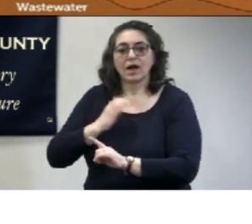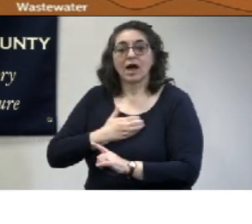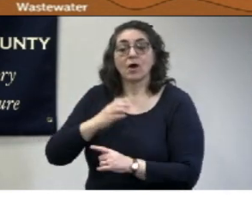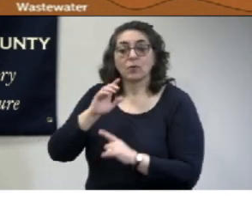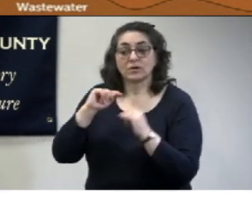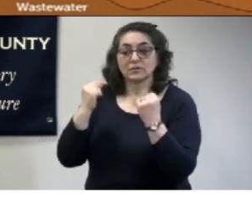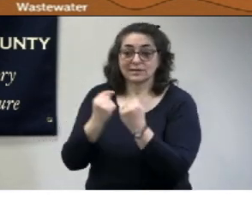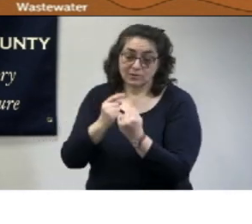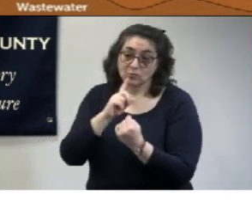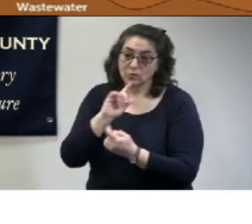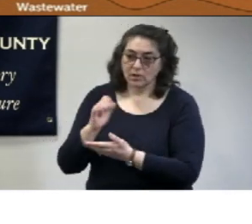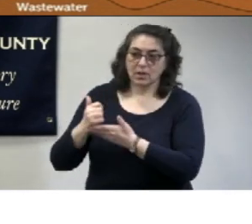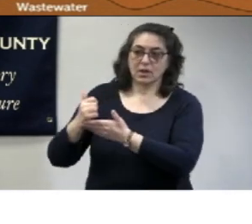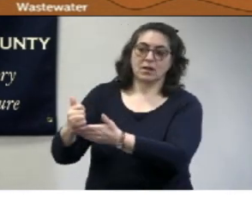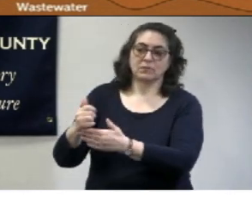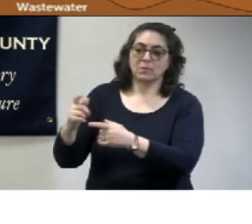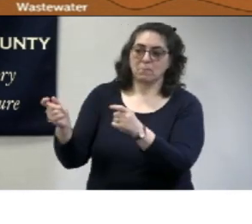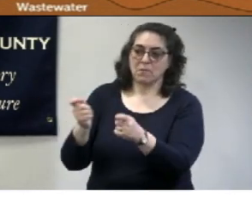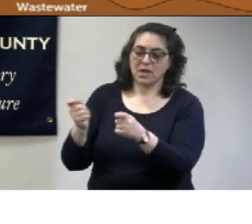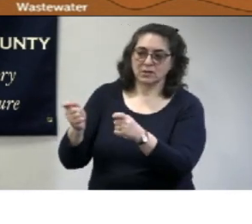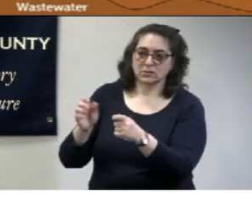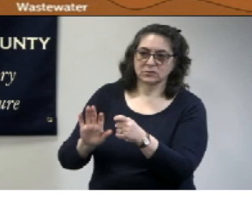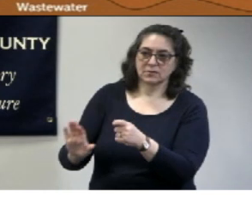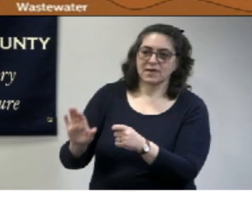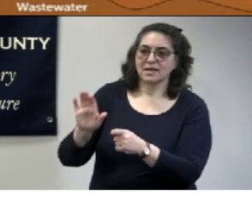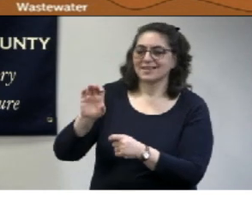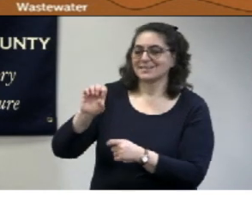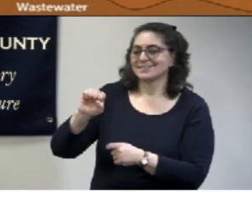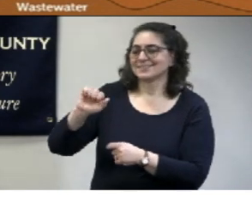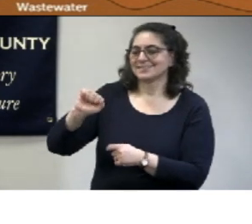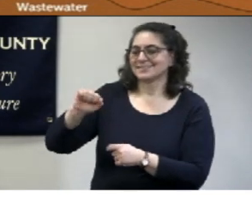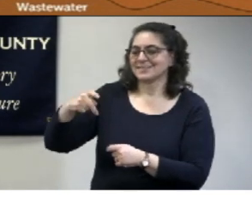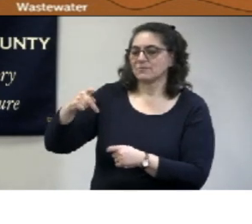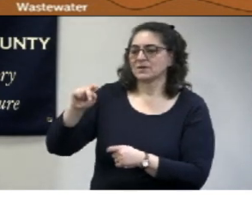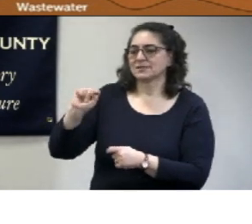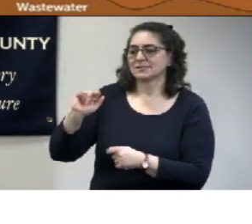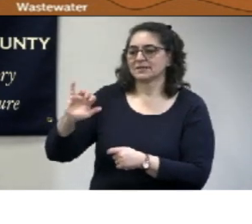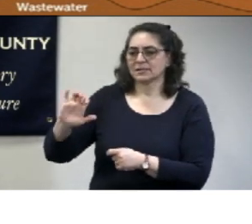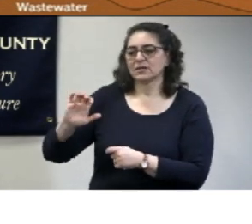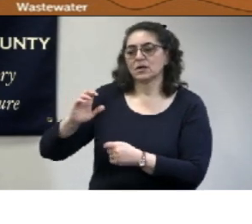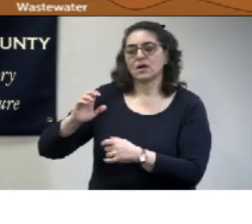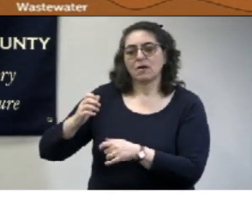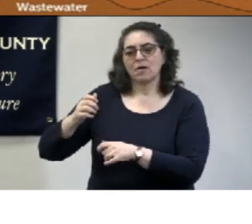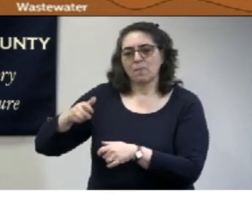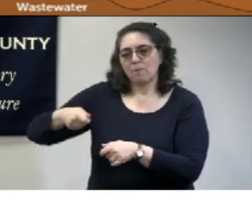helped to manage the septic pumping program in West Milford.